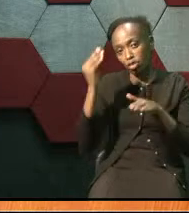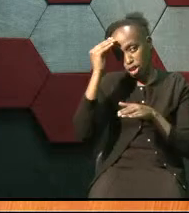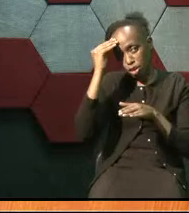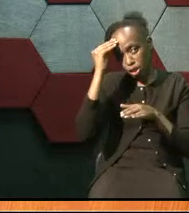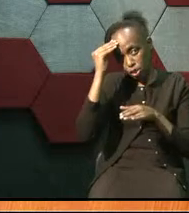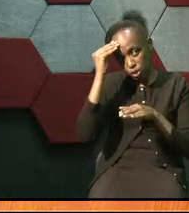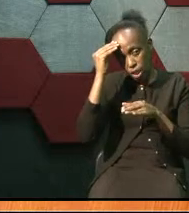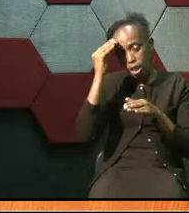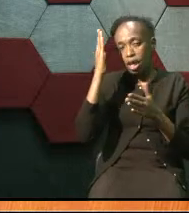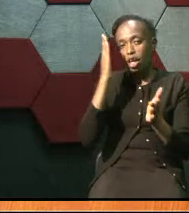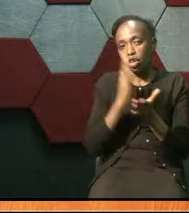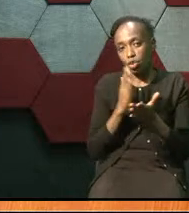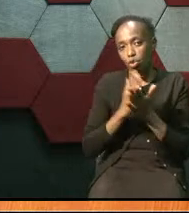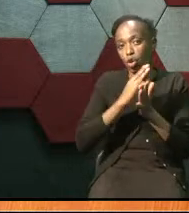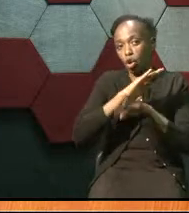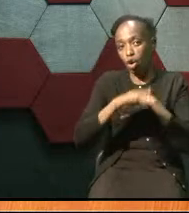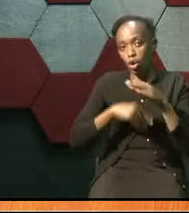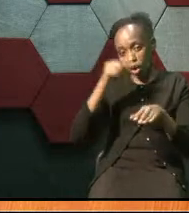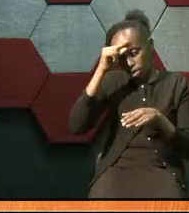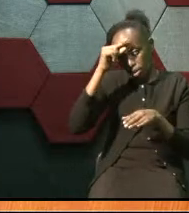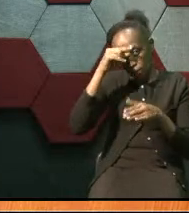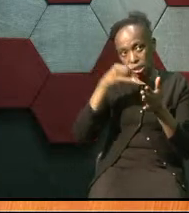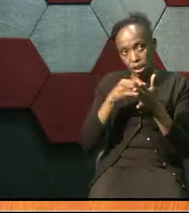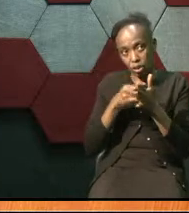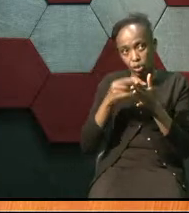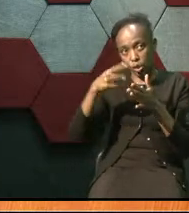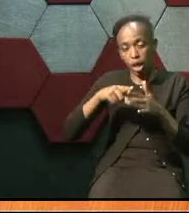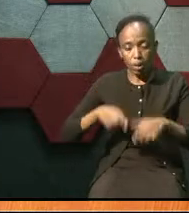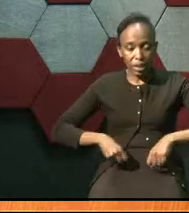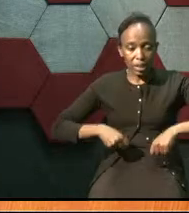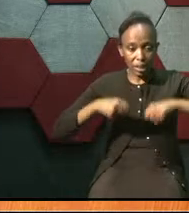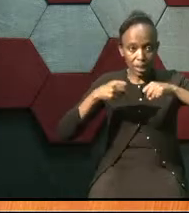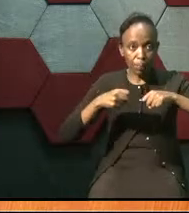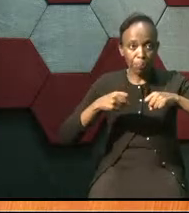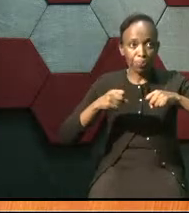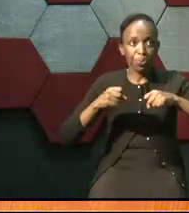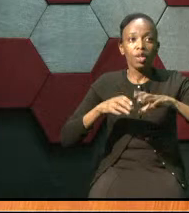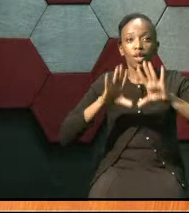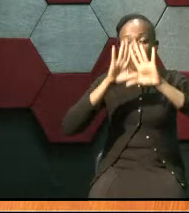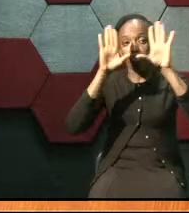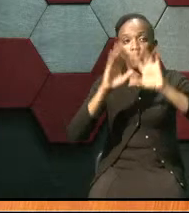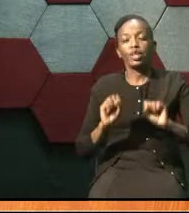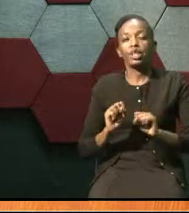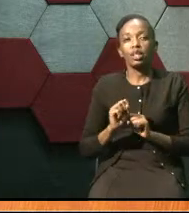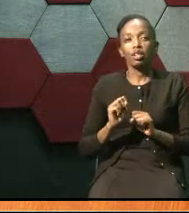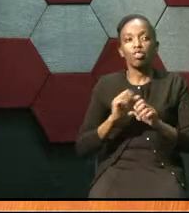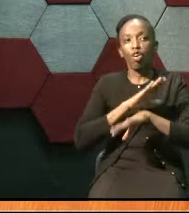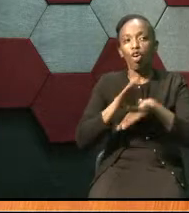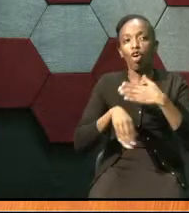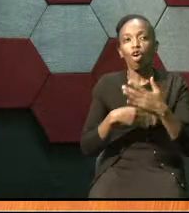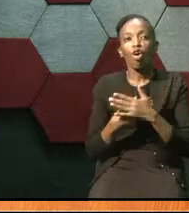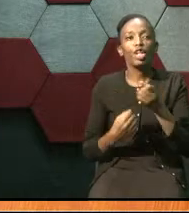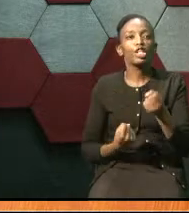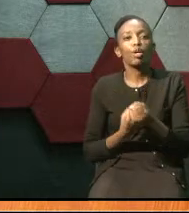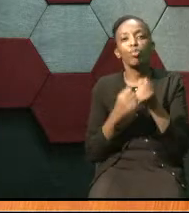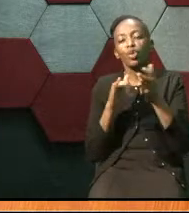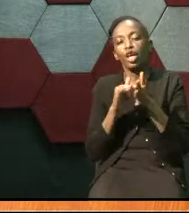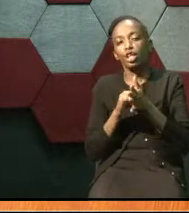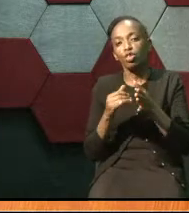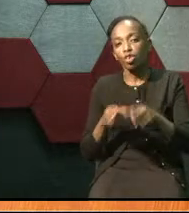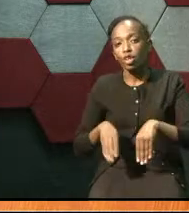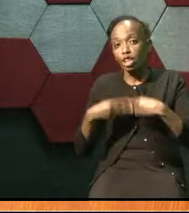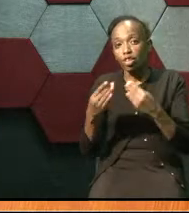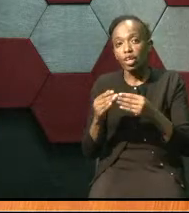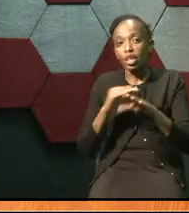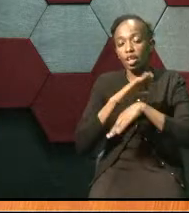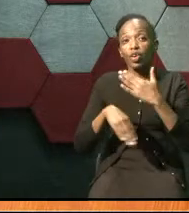Education, and really the whole government, including our patron, His Excellency the President, for all the support that you have provided us